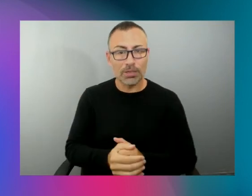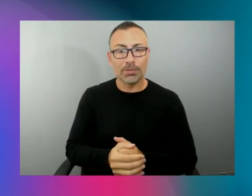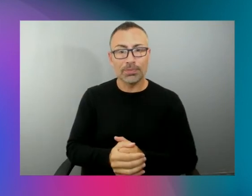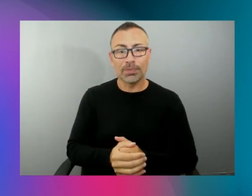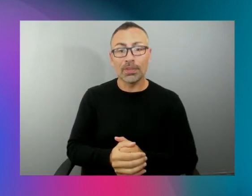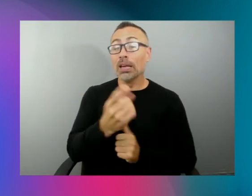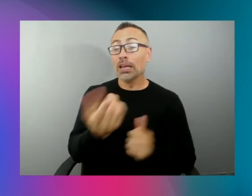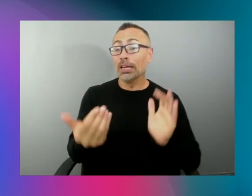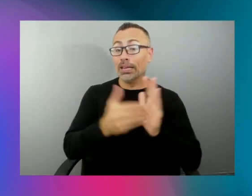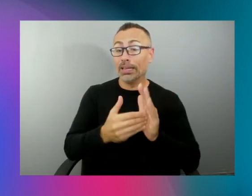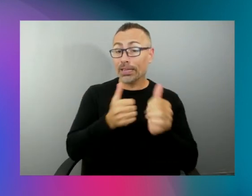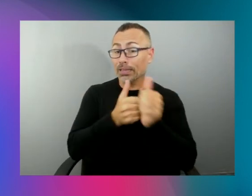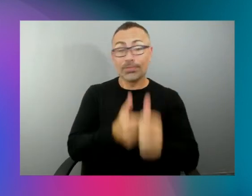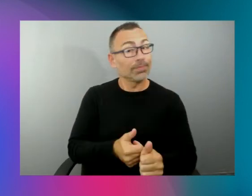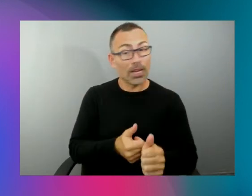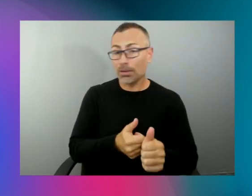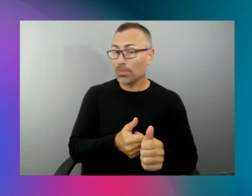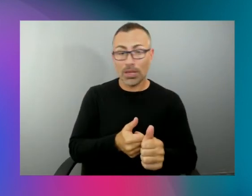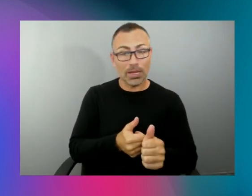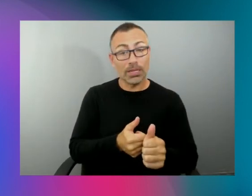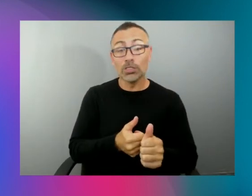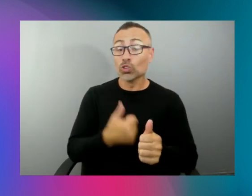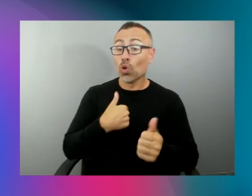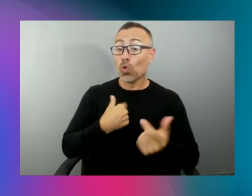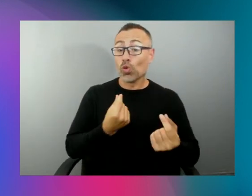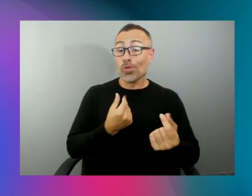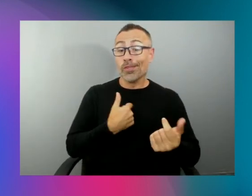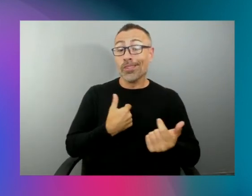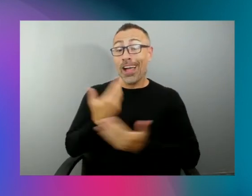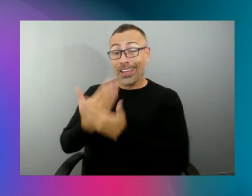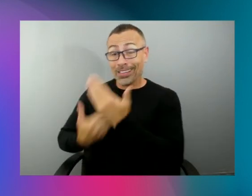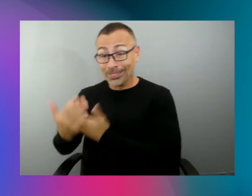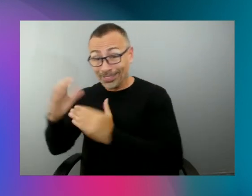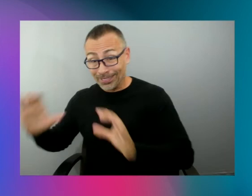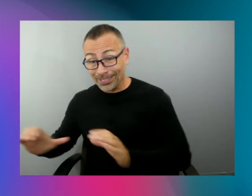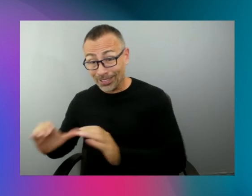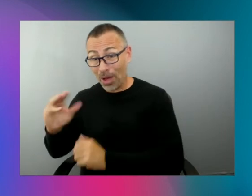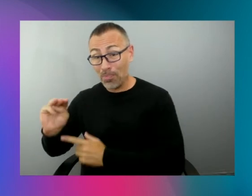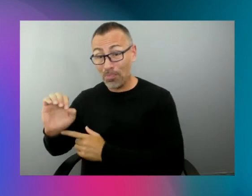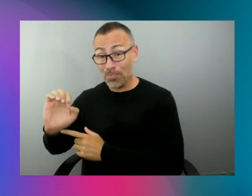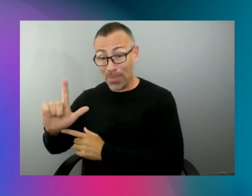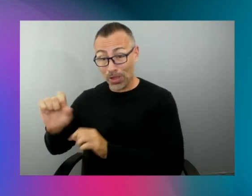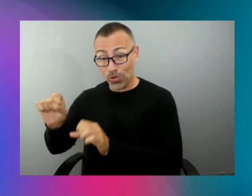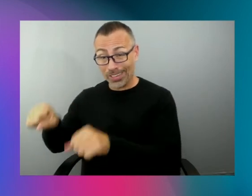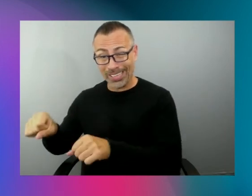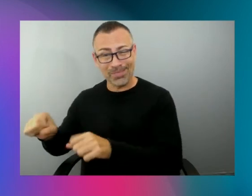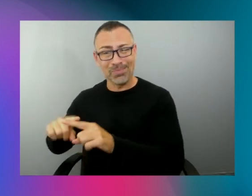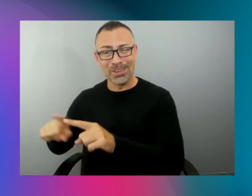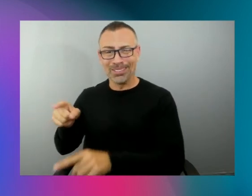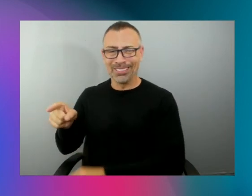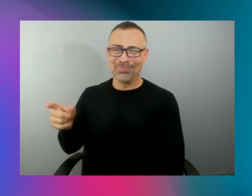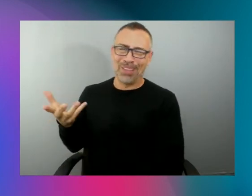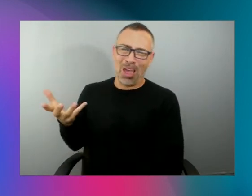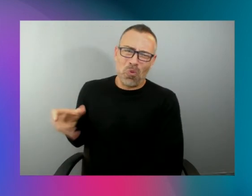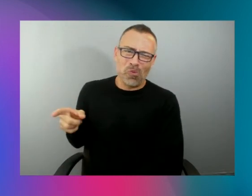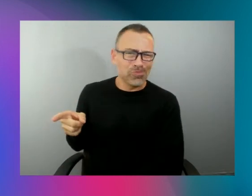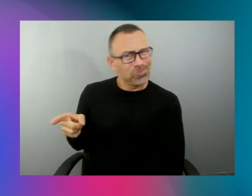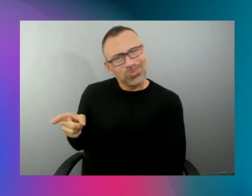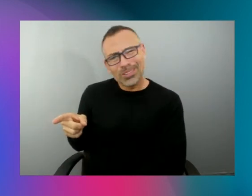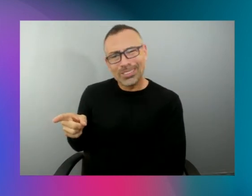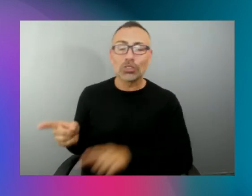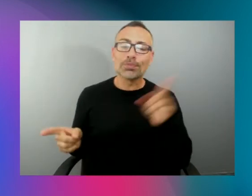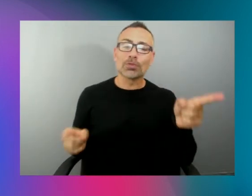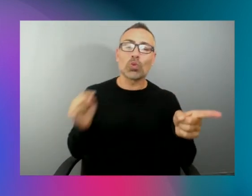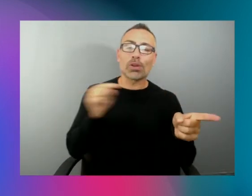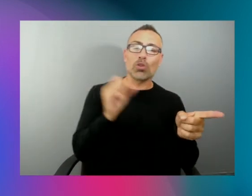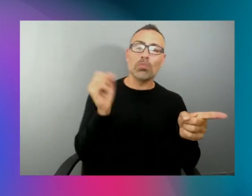This is where I can do the manual remediation. Okay. But I really don't want to do the manual. Let's see the re-evaluation.